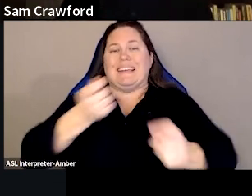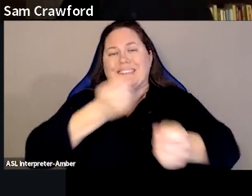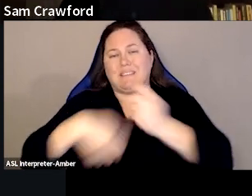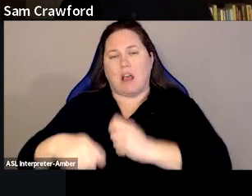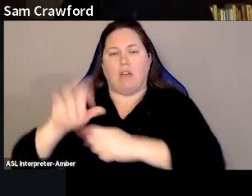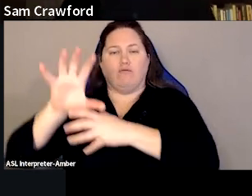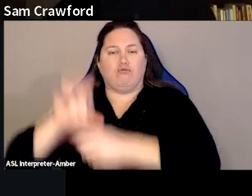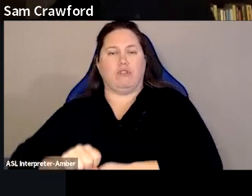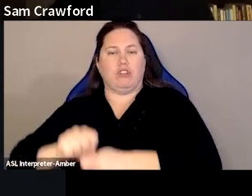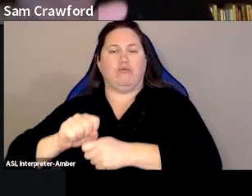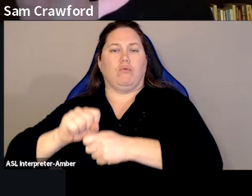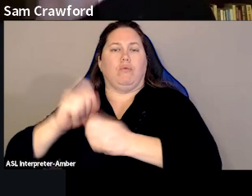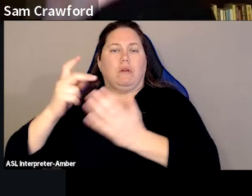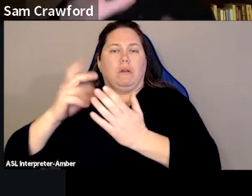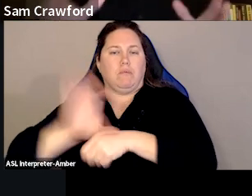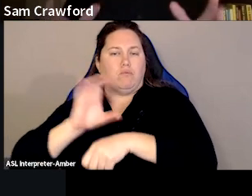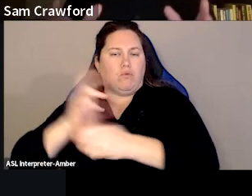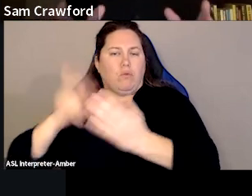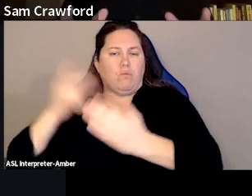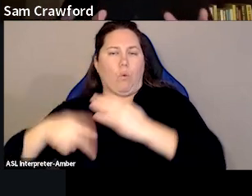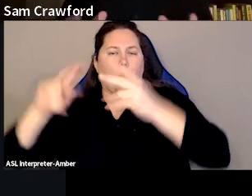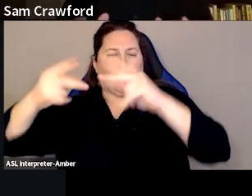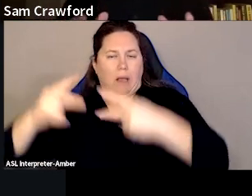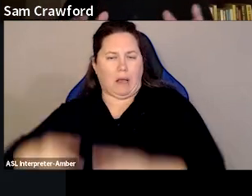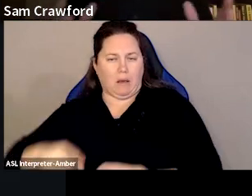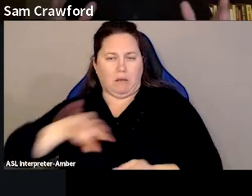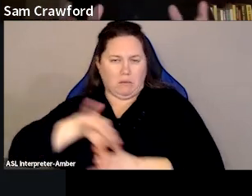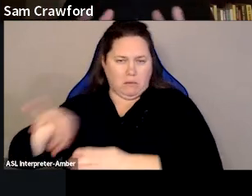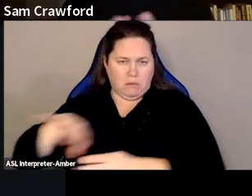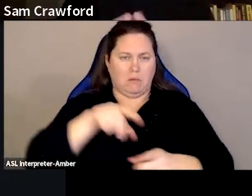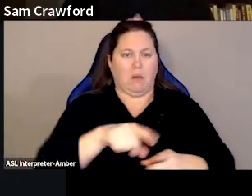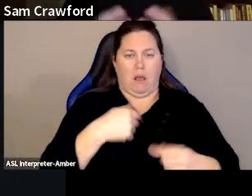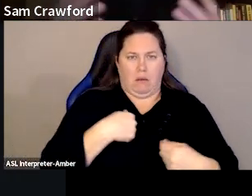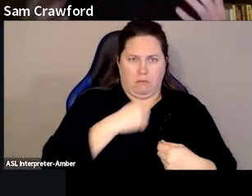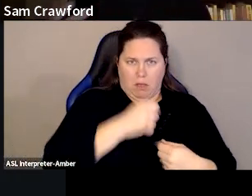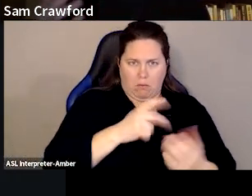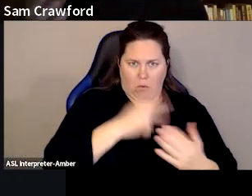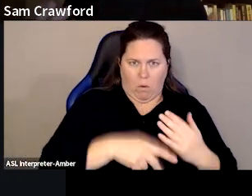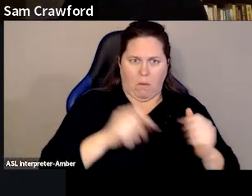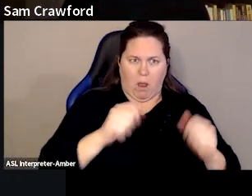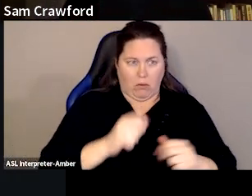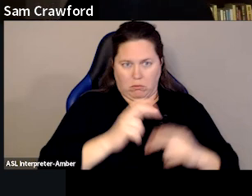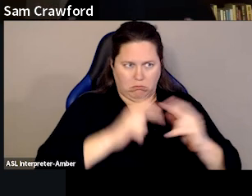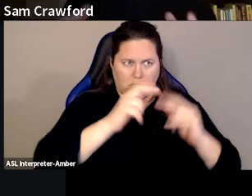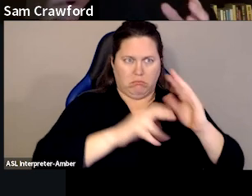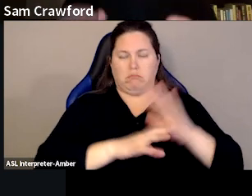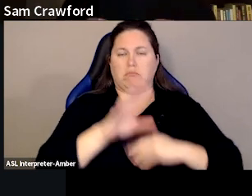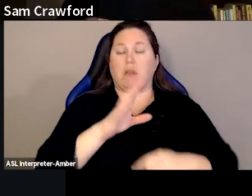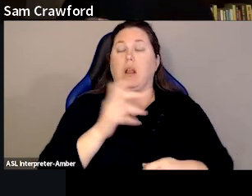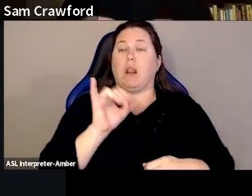a mouthful. So what this essentially means is that instead of being bogged down in matrix-like lines of